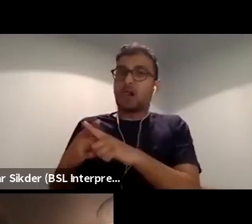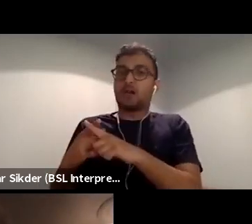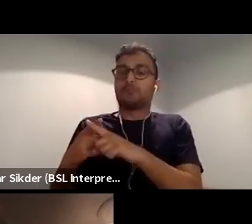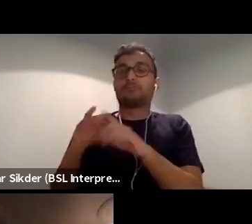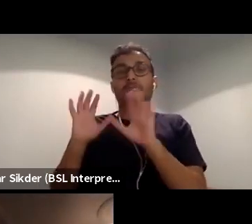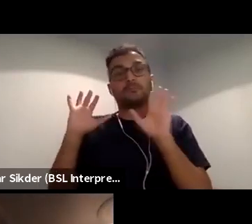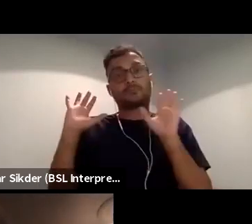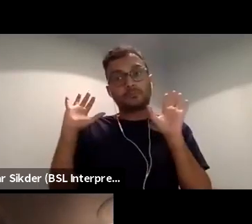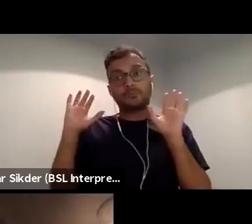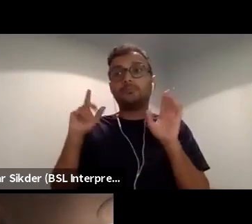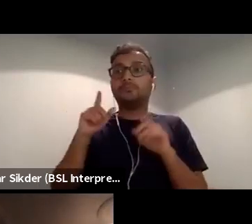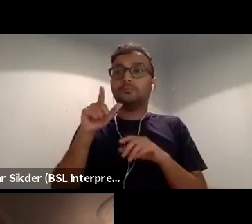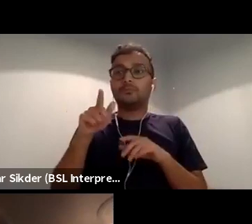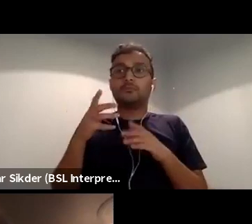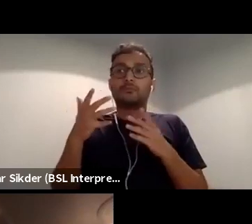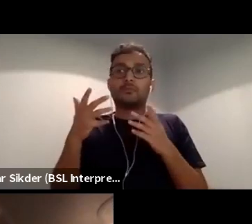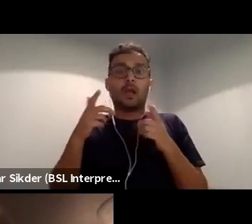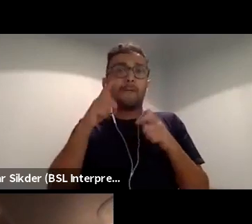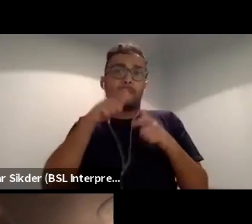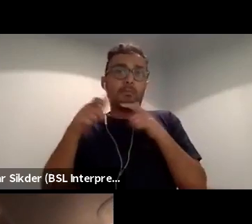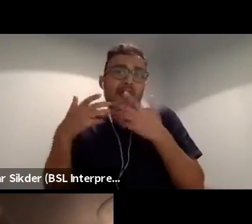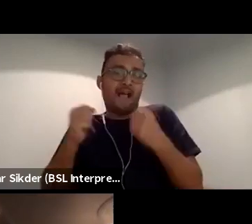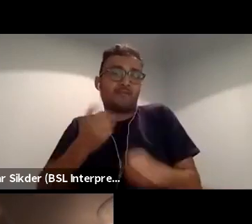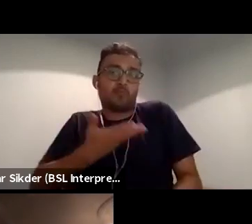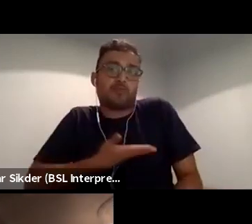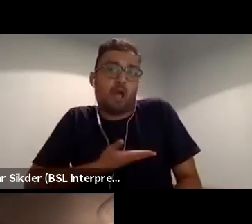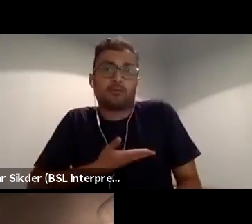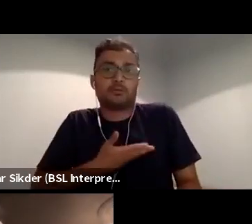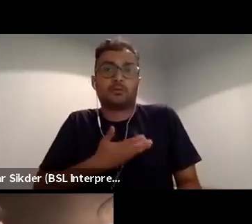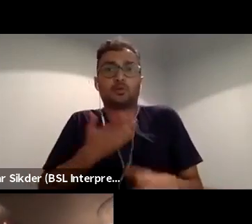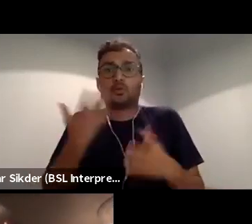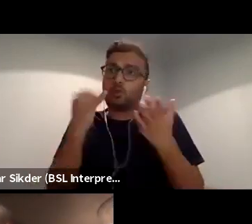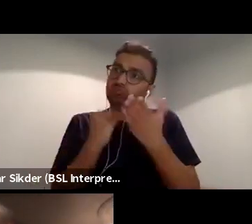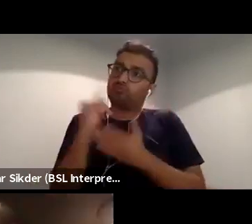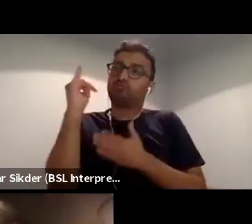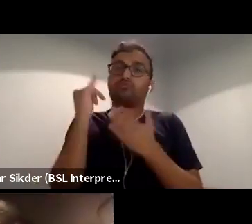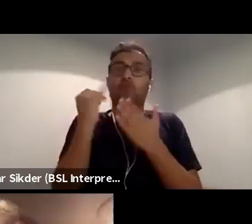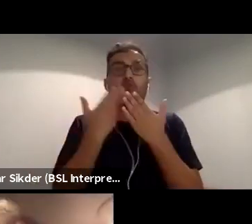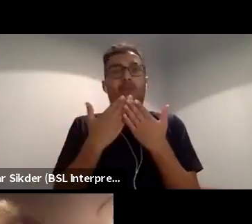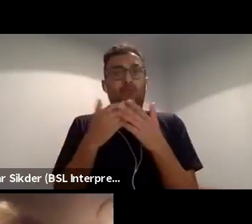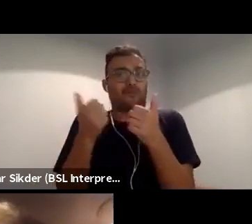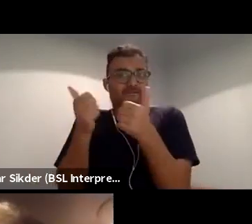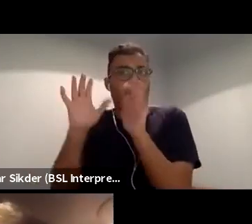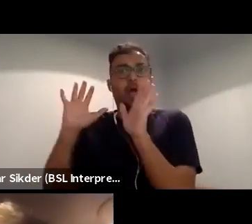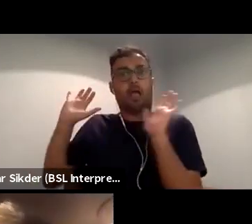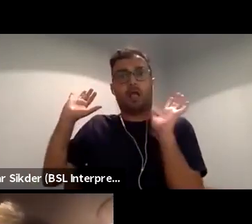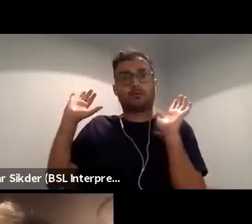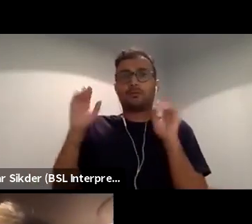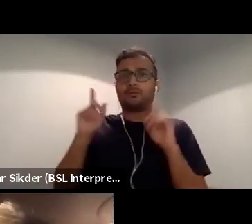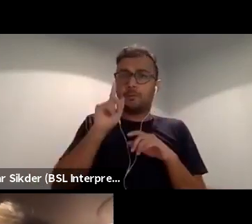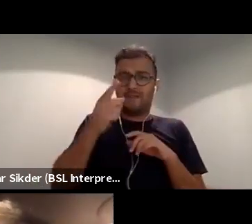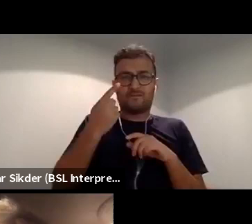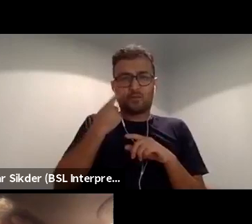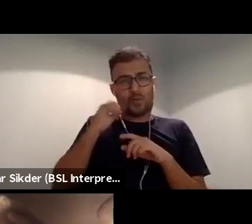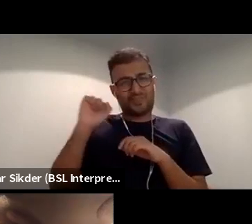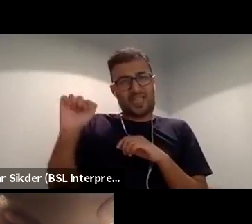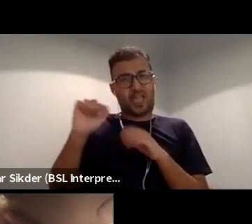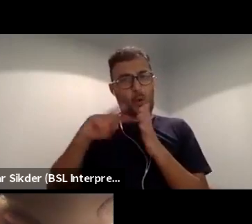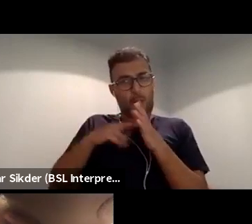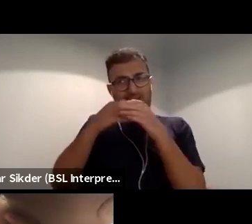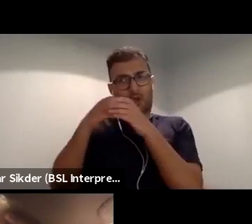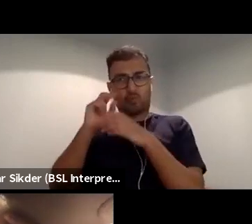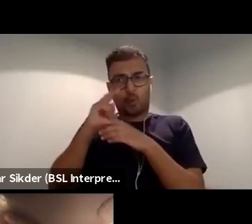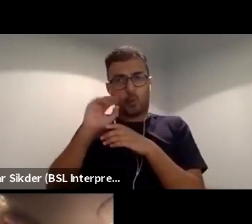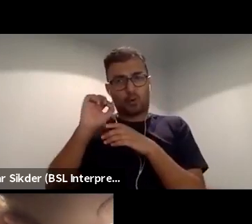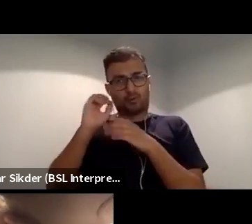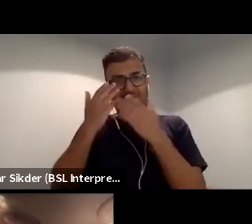a religion, but if you actually look at some of their views over time on social media, the idea that